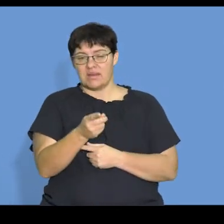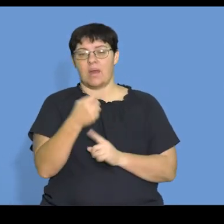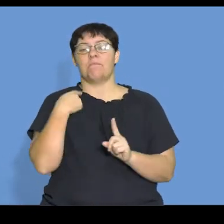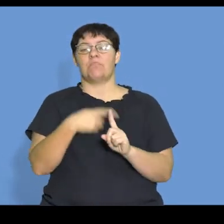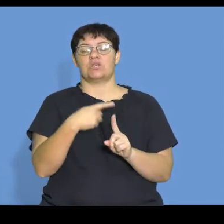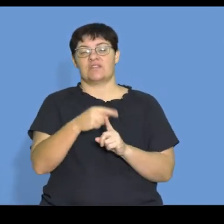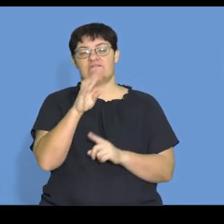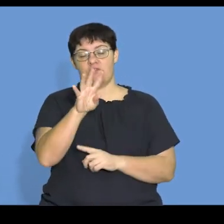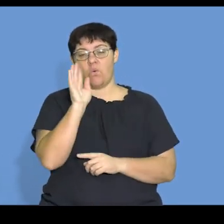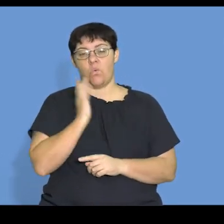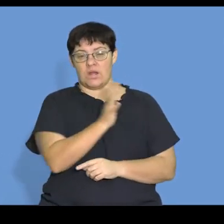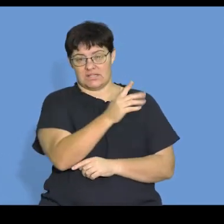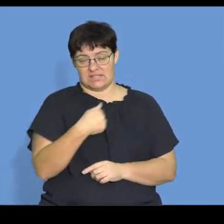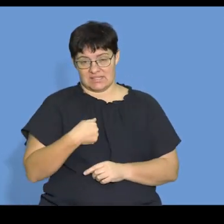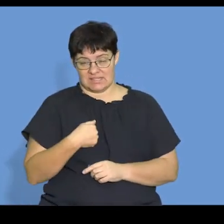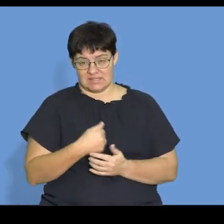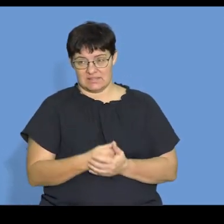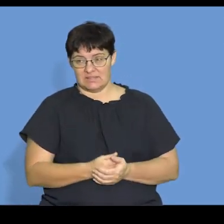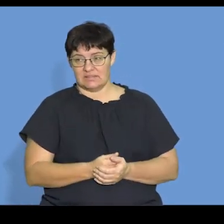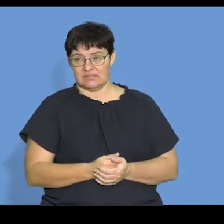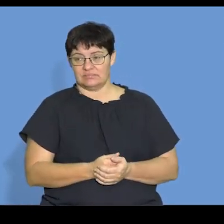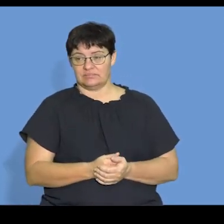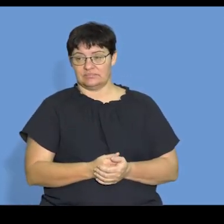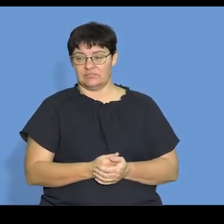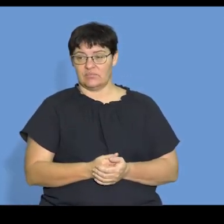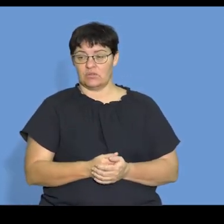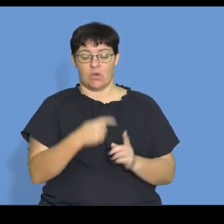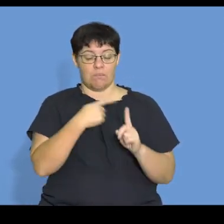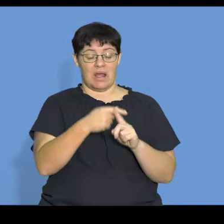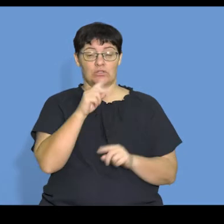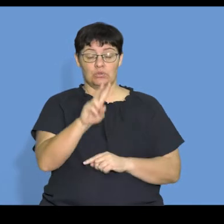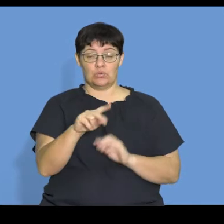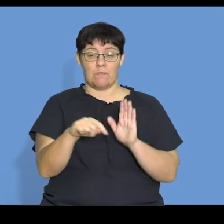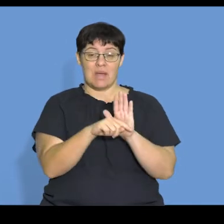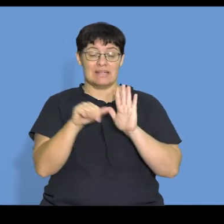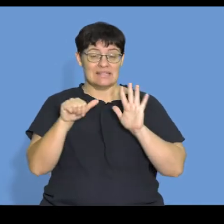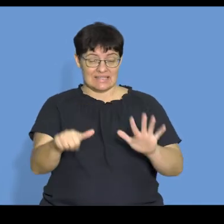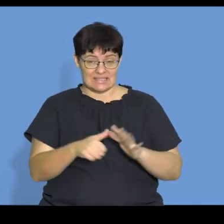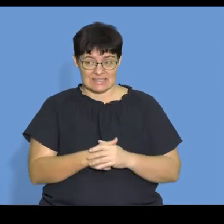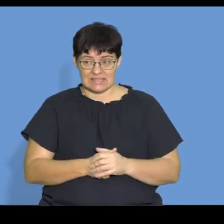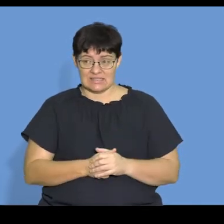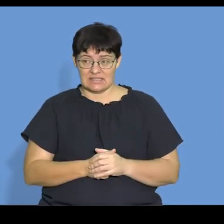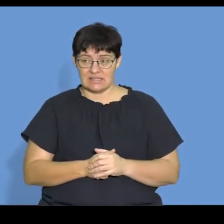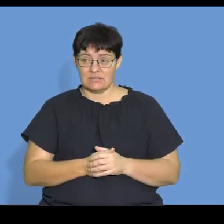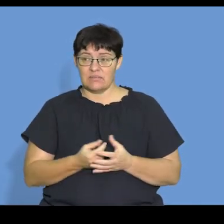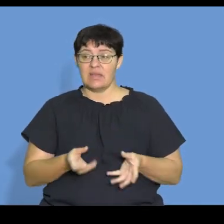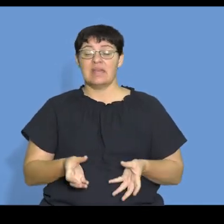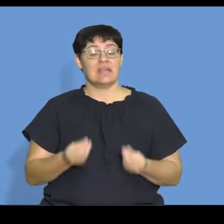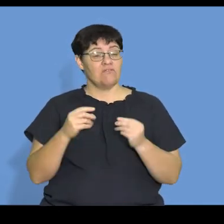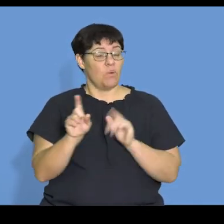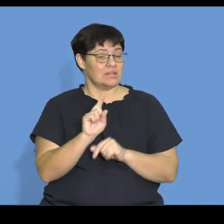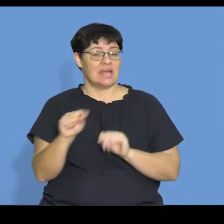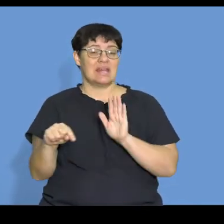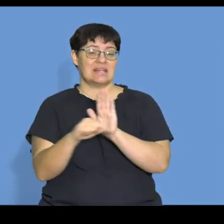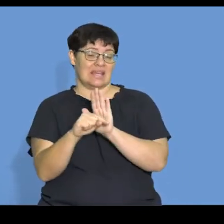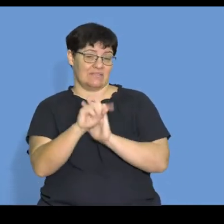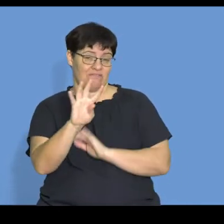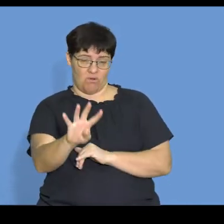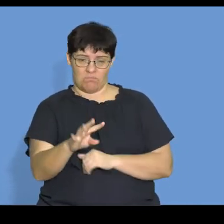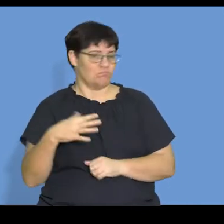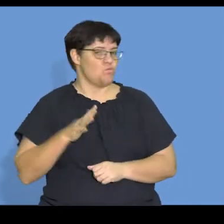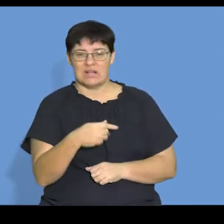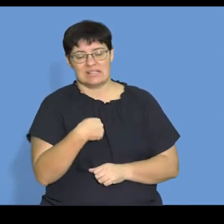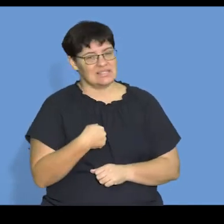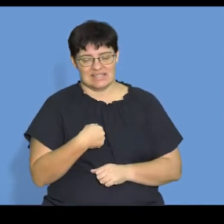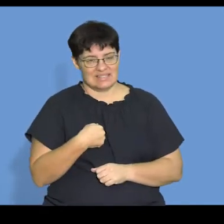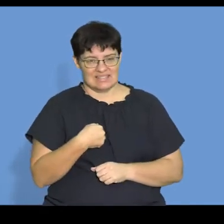So if it became plus 2 minus 6, this will give me negative 4, you see. So it is not what